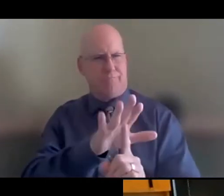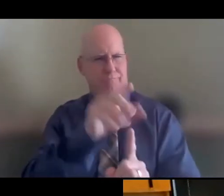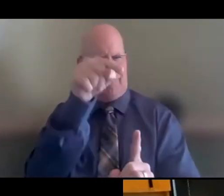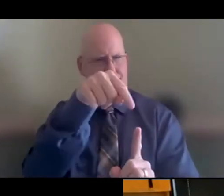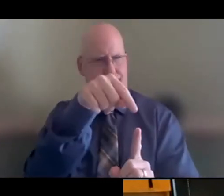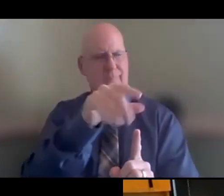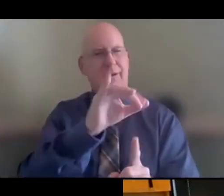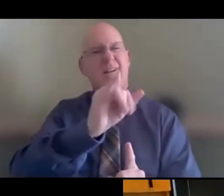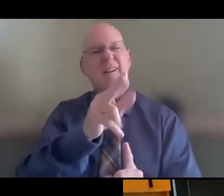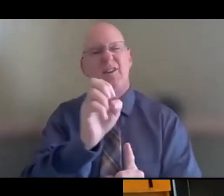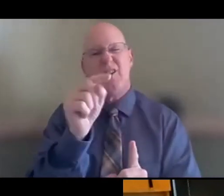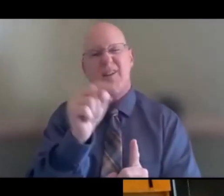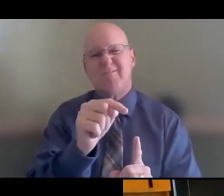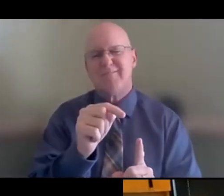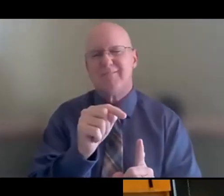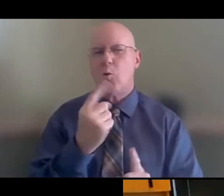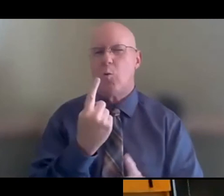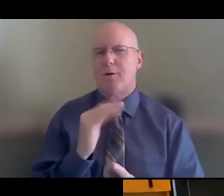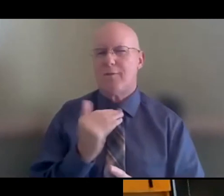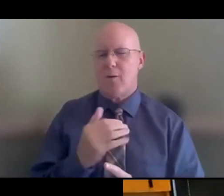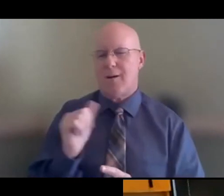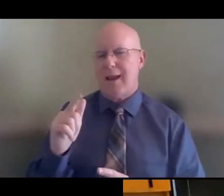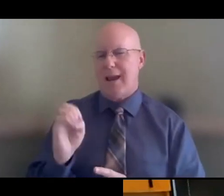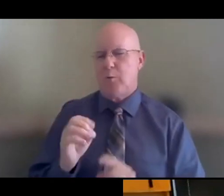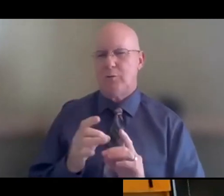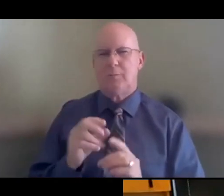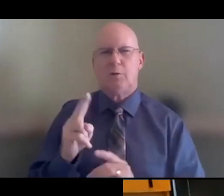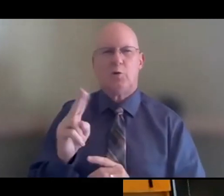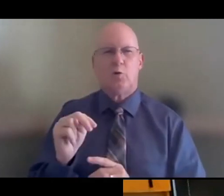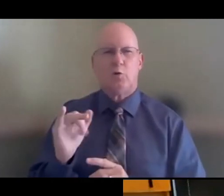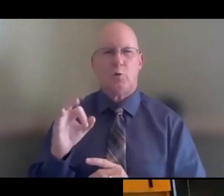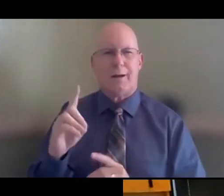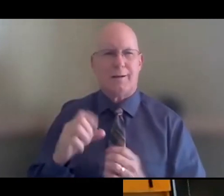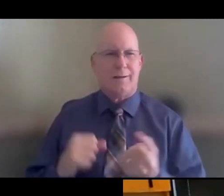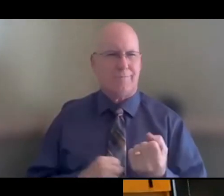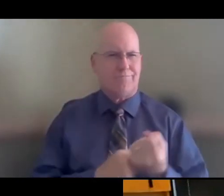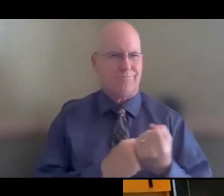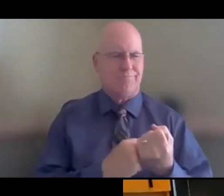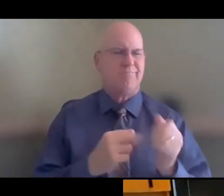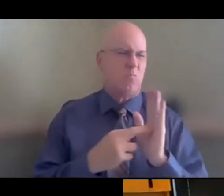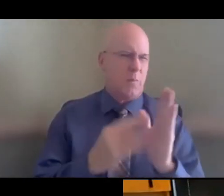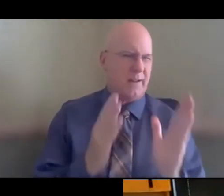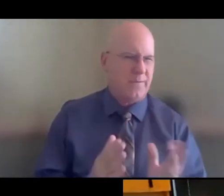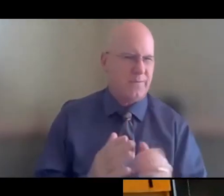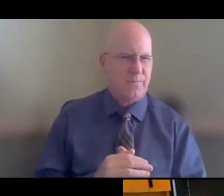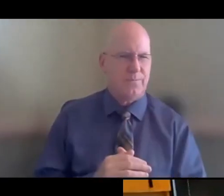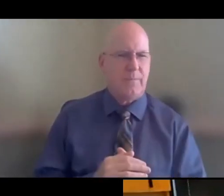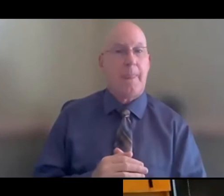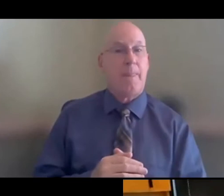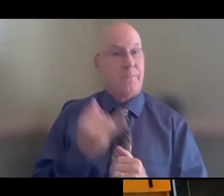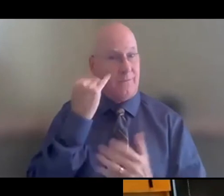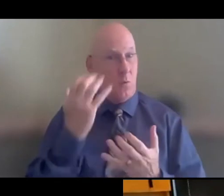Jen is one of our ABLE United ambassadors. And for those that are looking for an opportunity to give